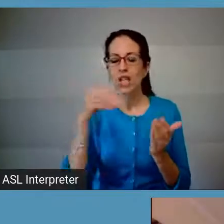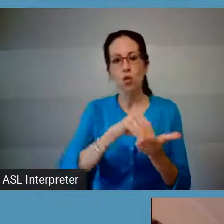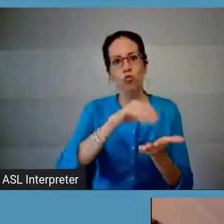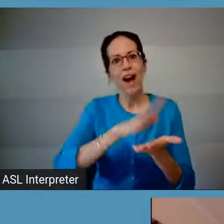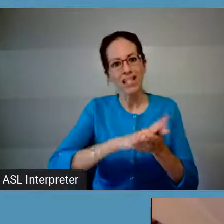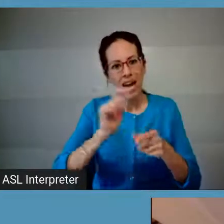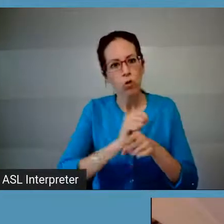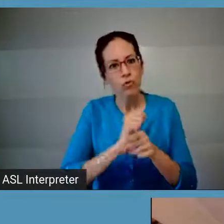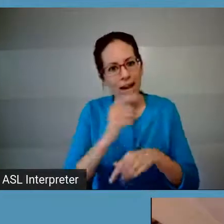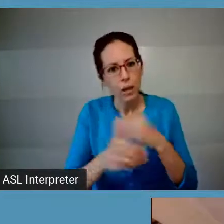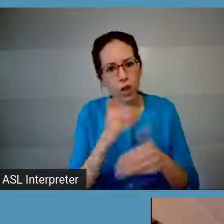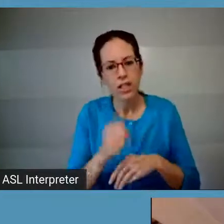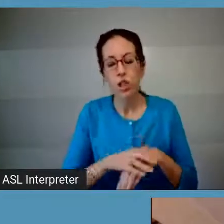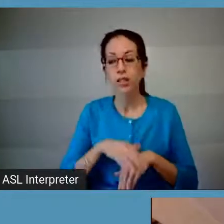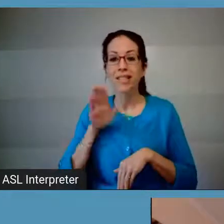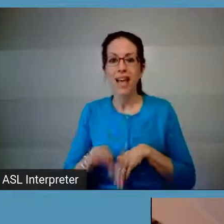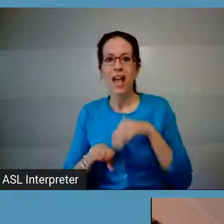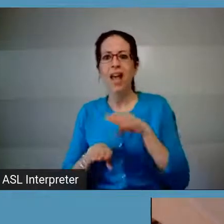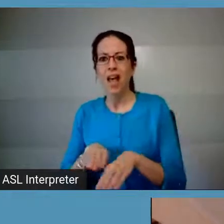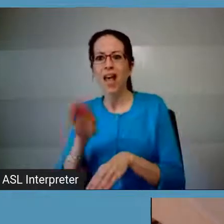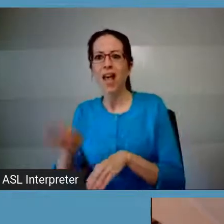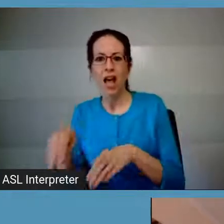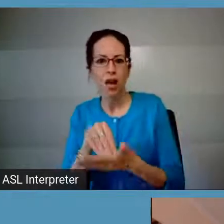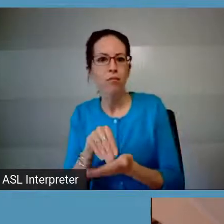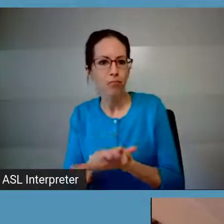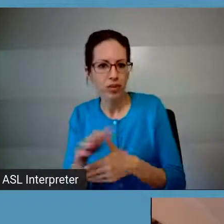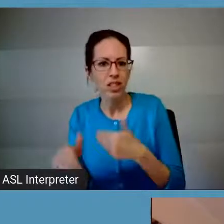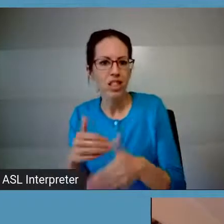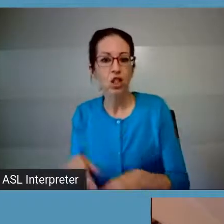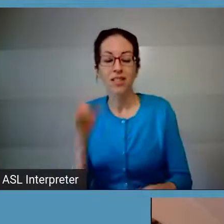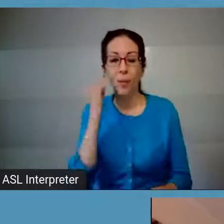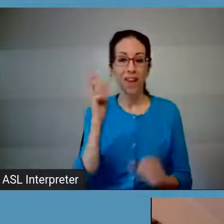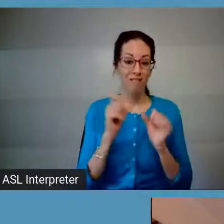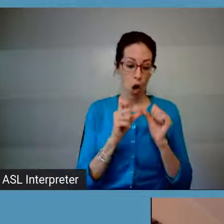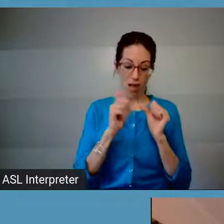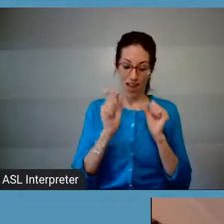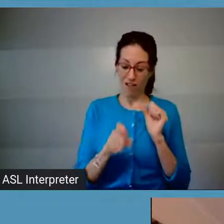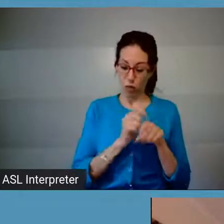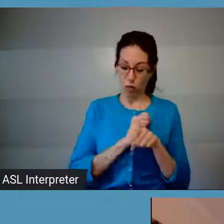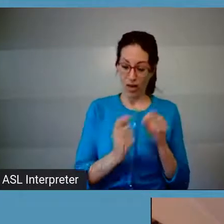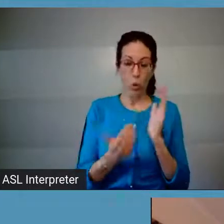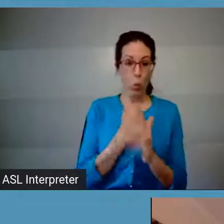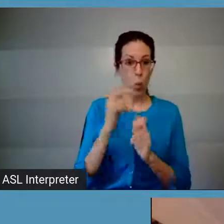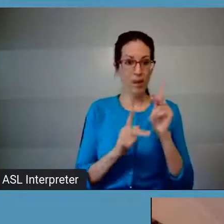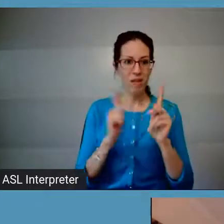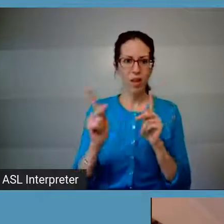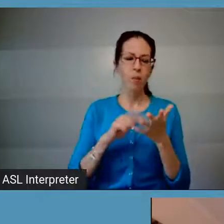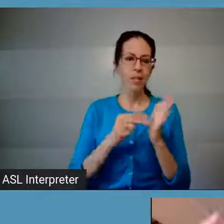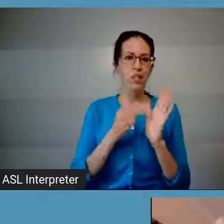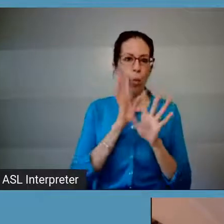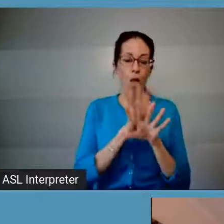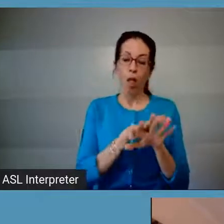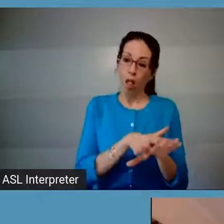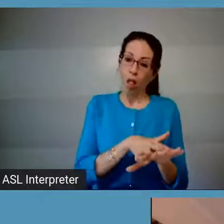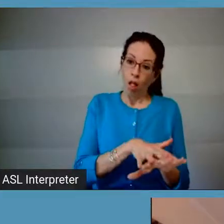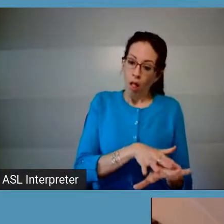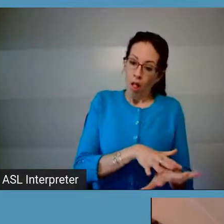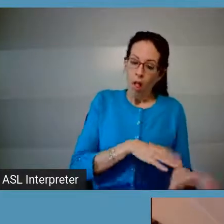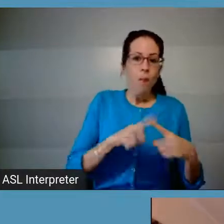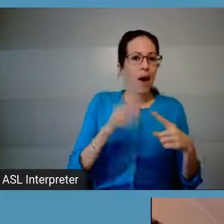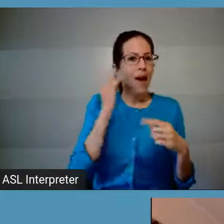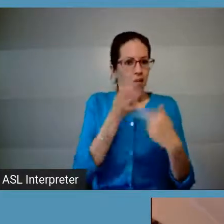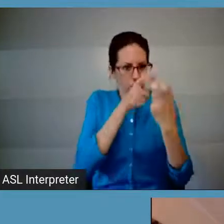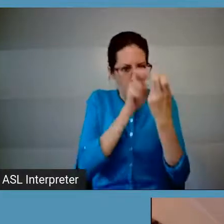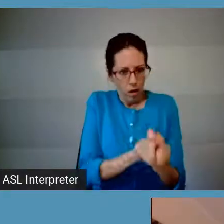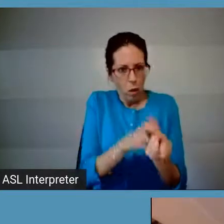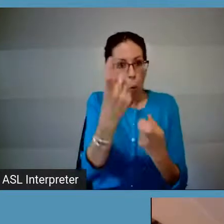procedures, because if you constantly have to train new people, that slows things down. But if you sit down with them once and walk it through and then